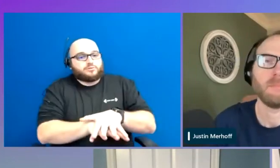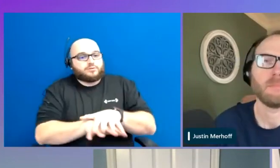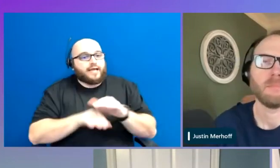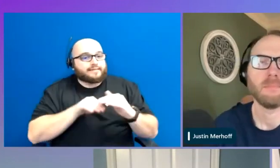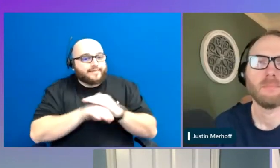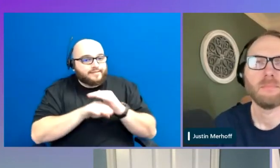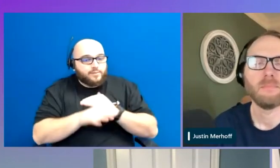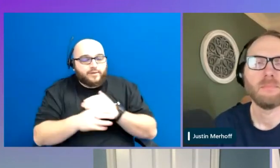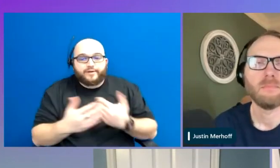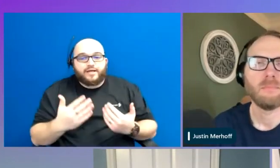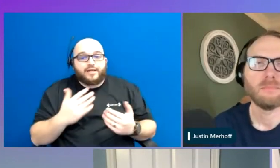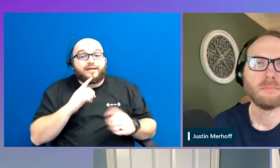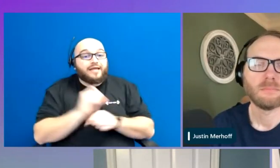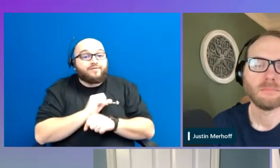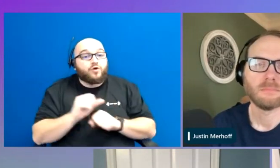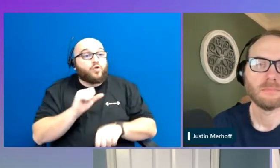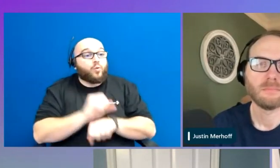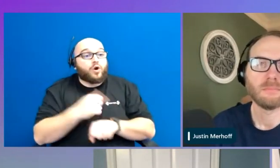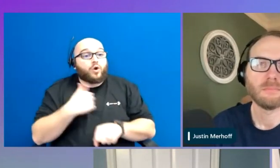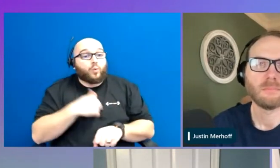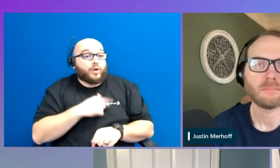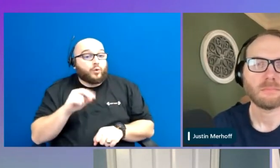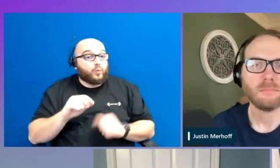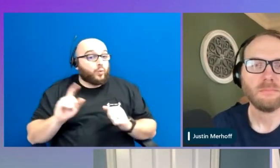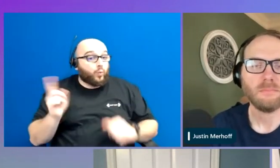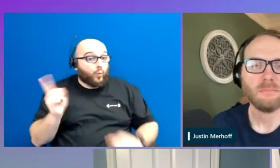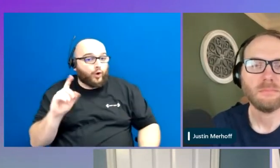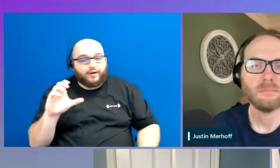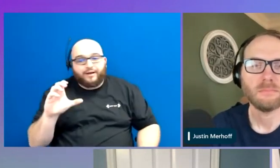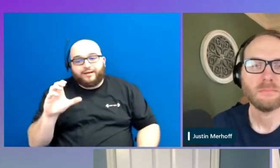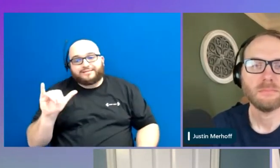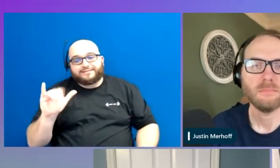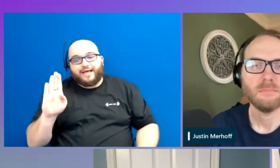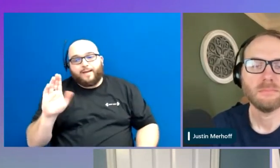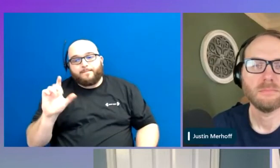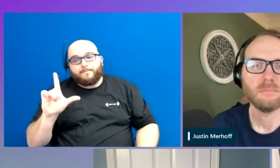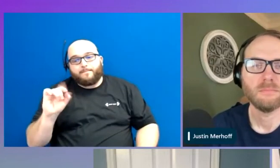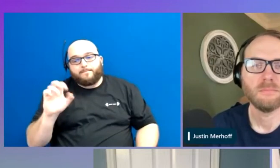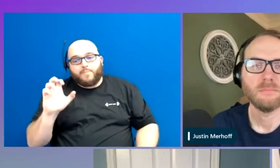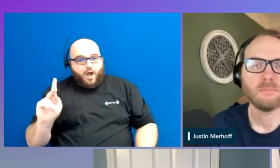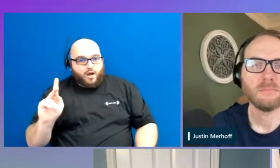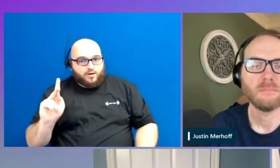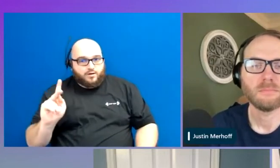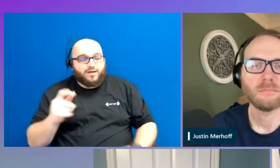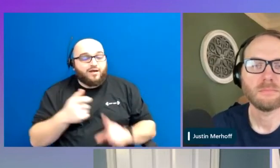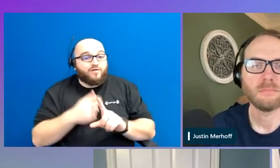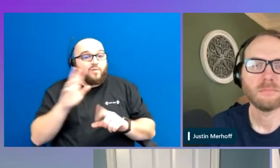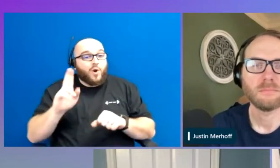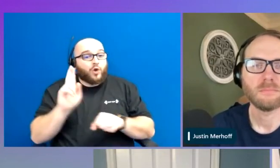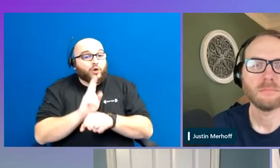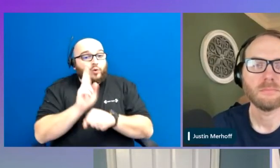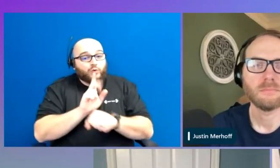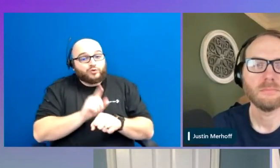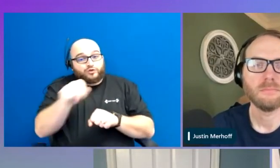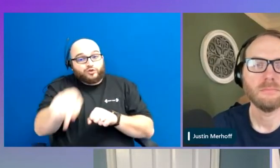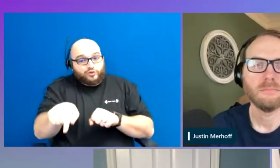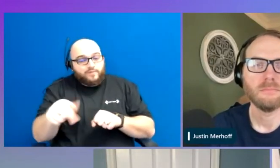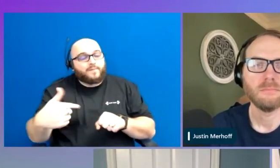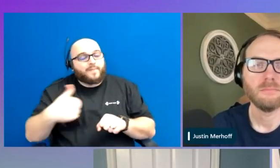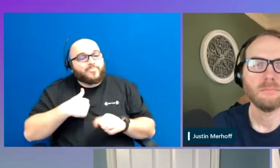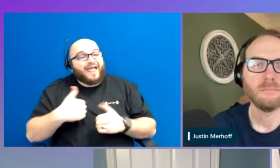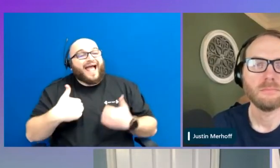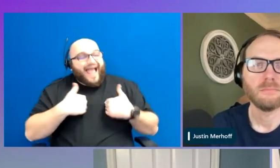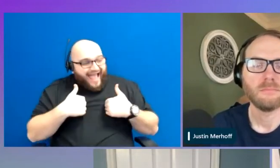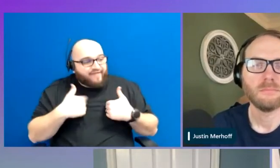with Cyberlock as well. From a user experience perspective, I've had experiences